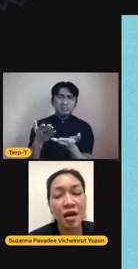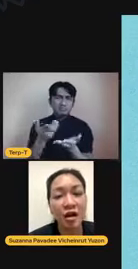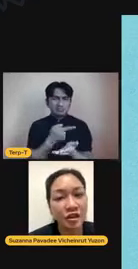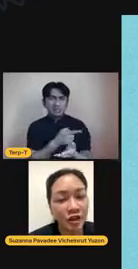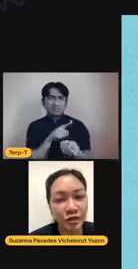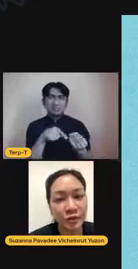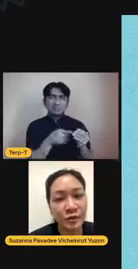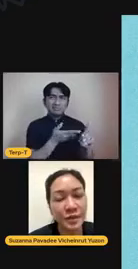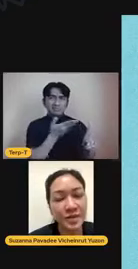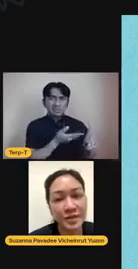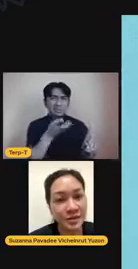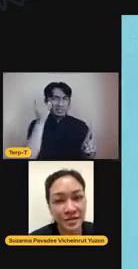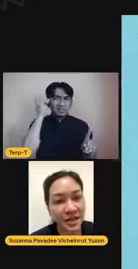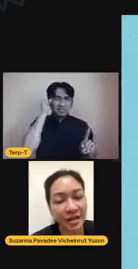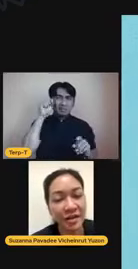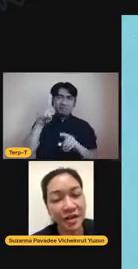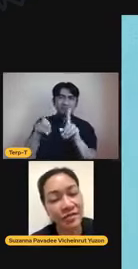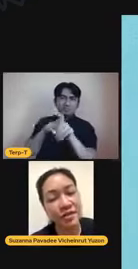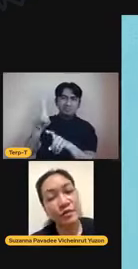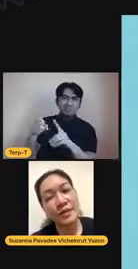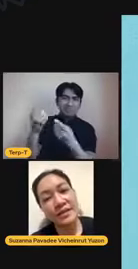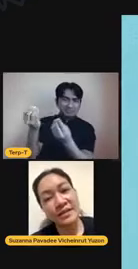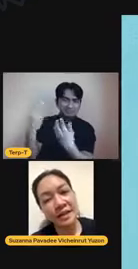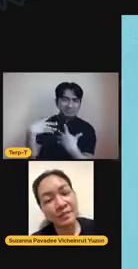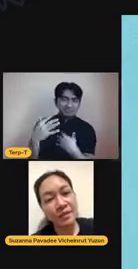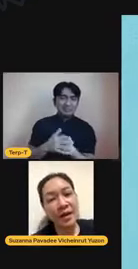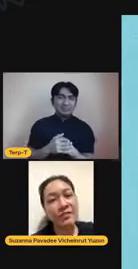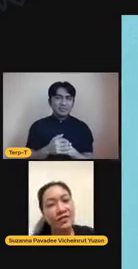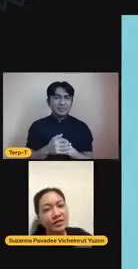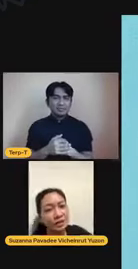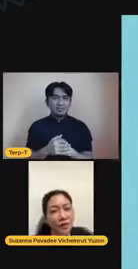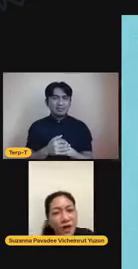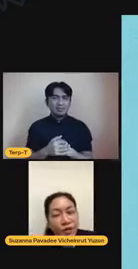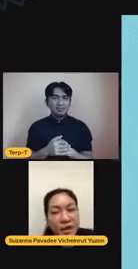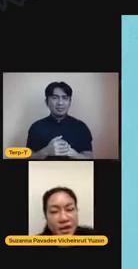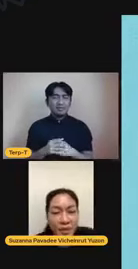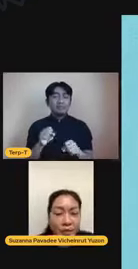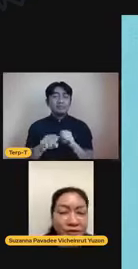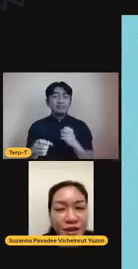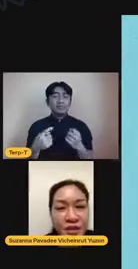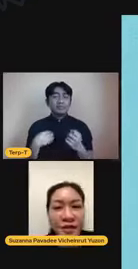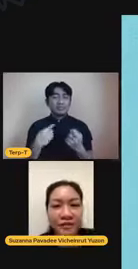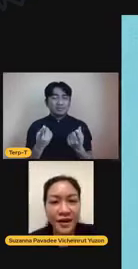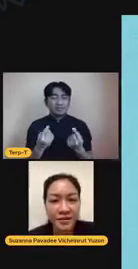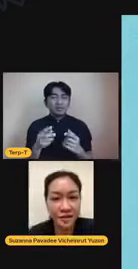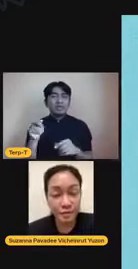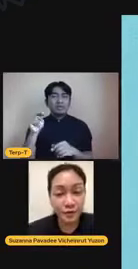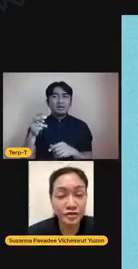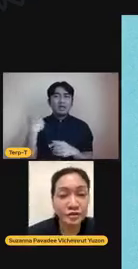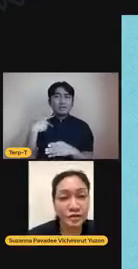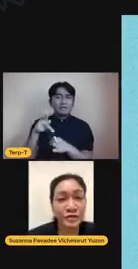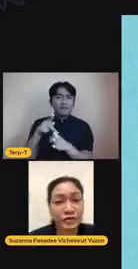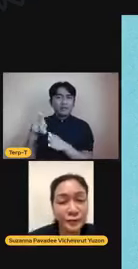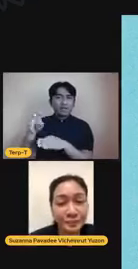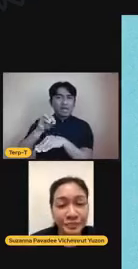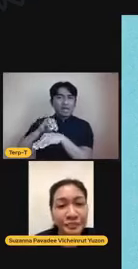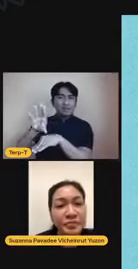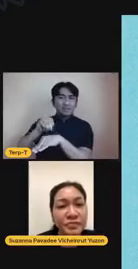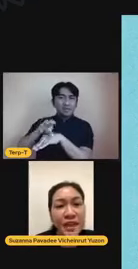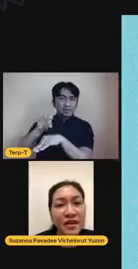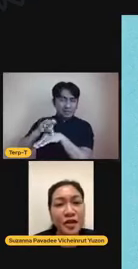not all children will be the same, just like not all of us will be the same ever. So we need to get professional advice on a personal